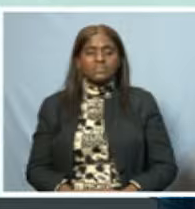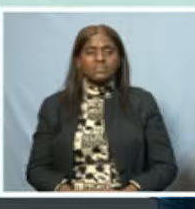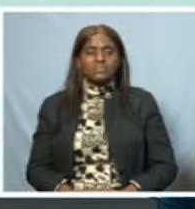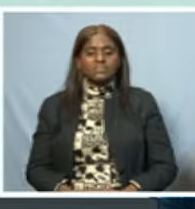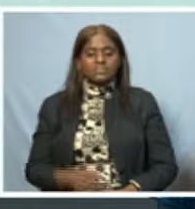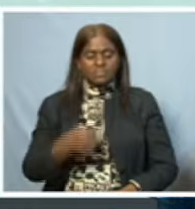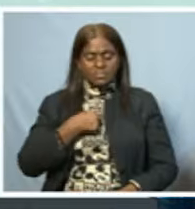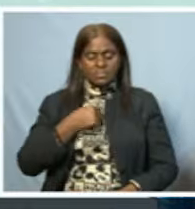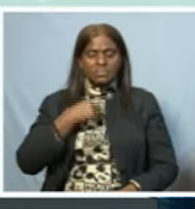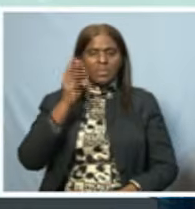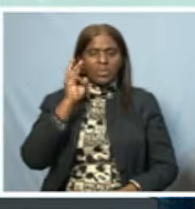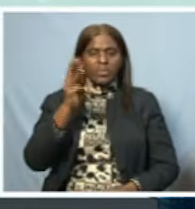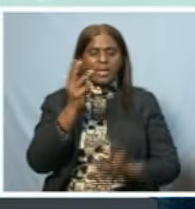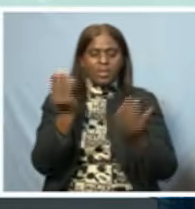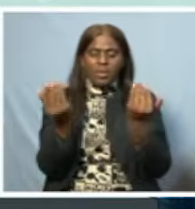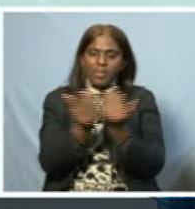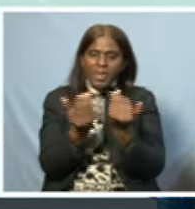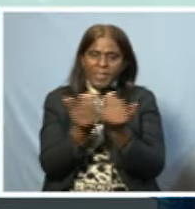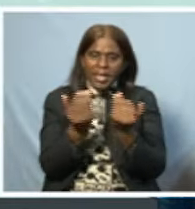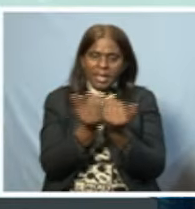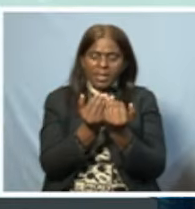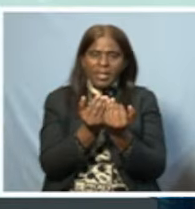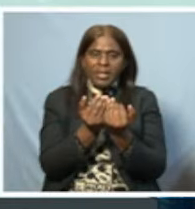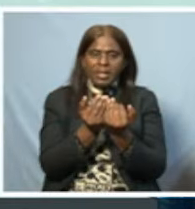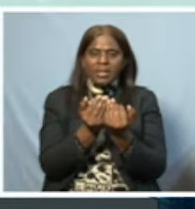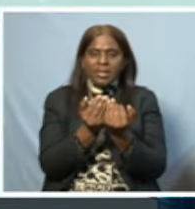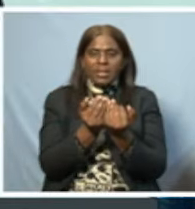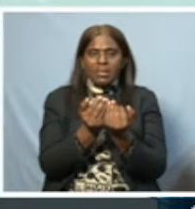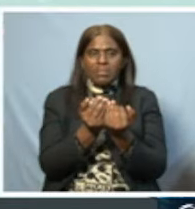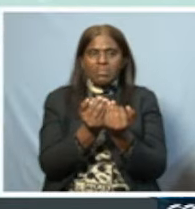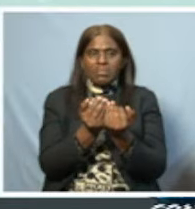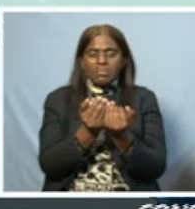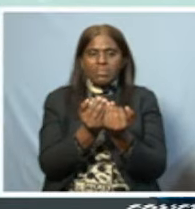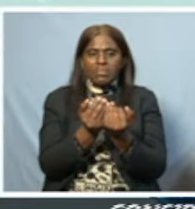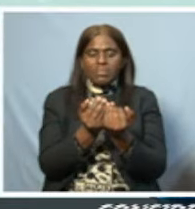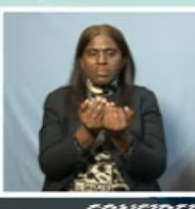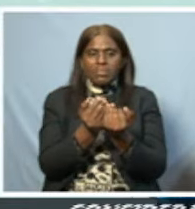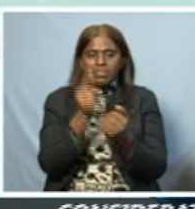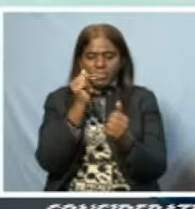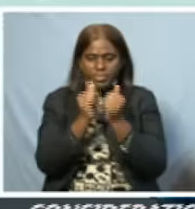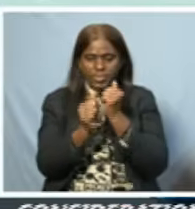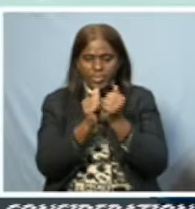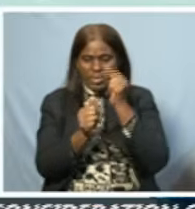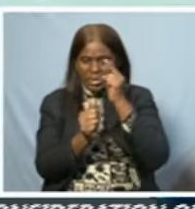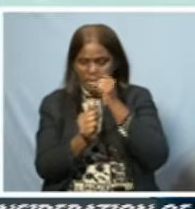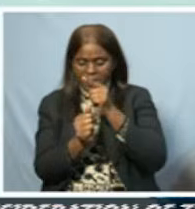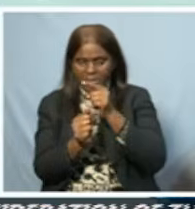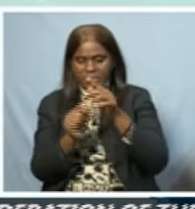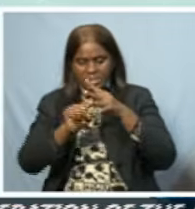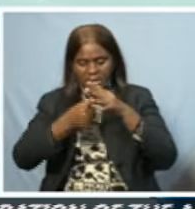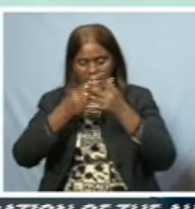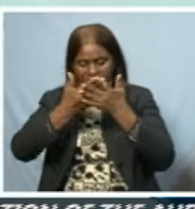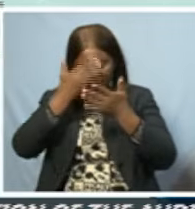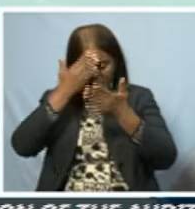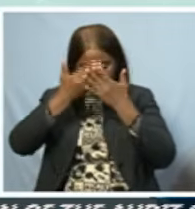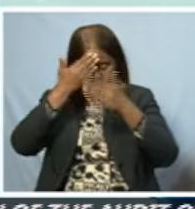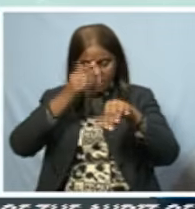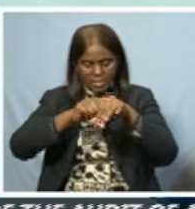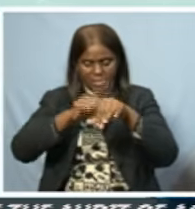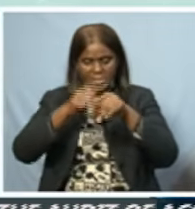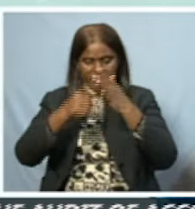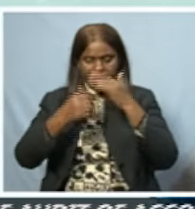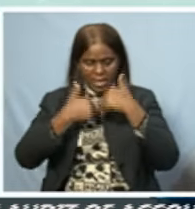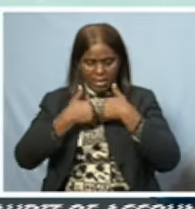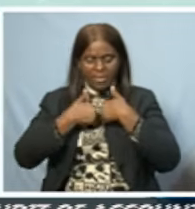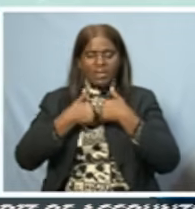needed, and that saving our as well as matters in time, which surrounding procurement. The dumping site, all